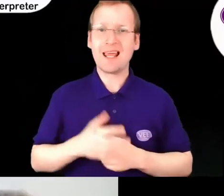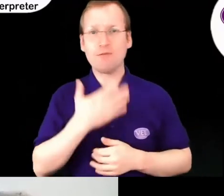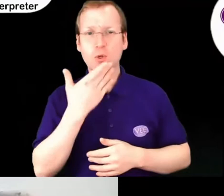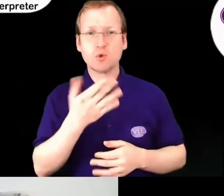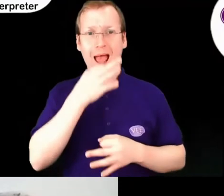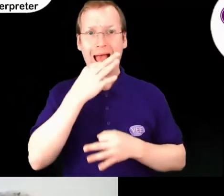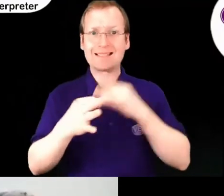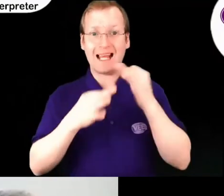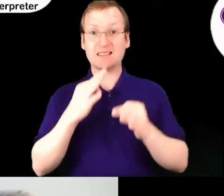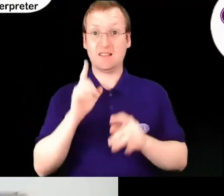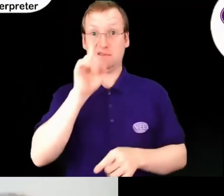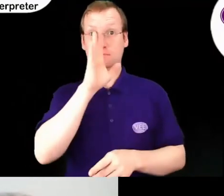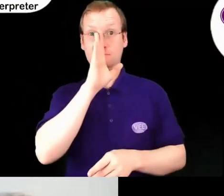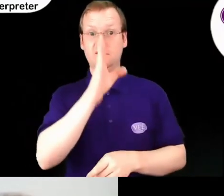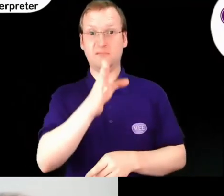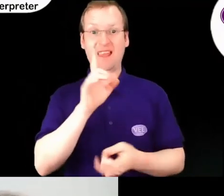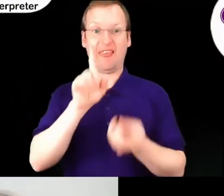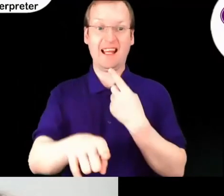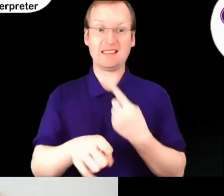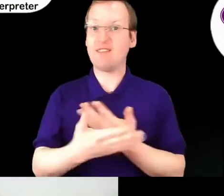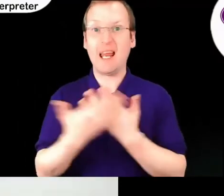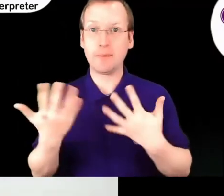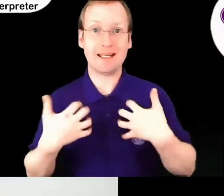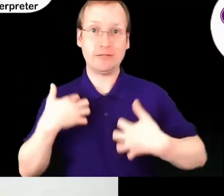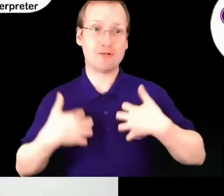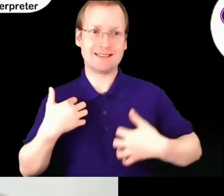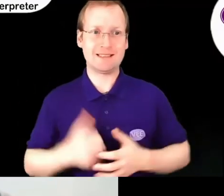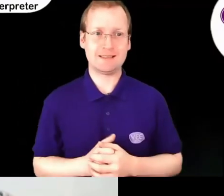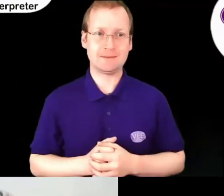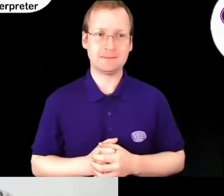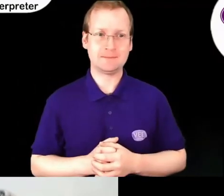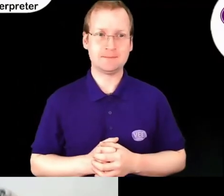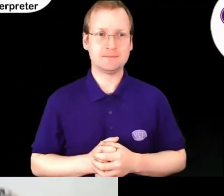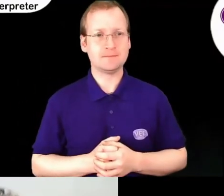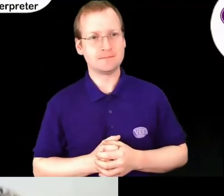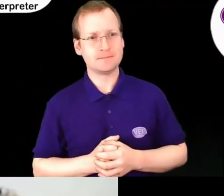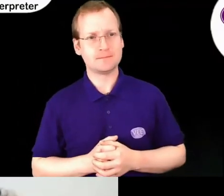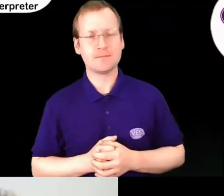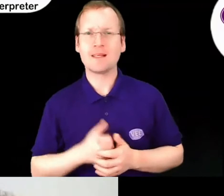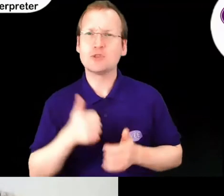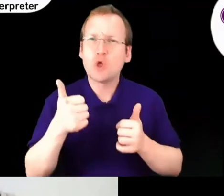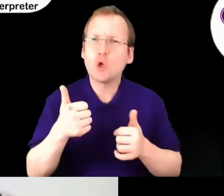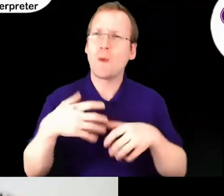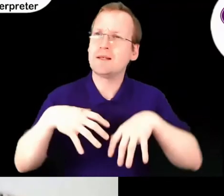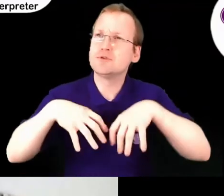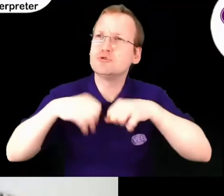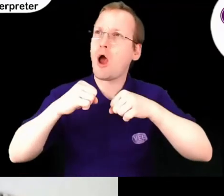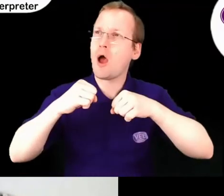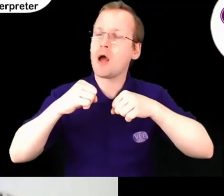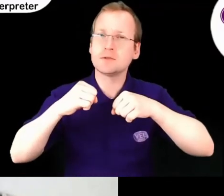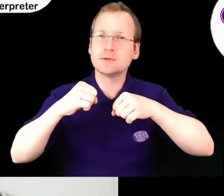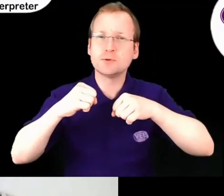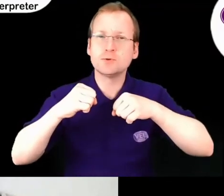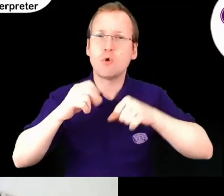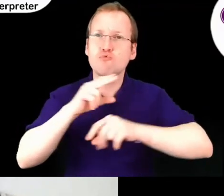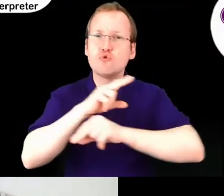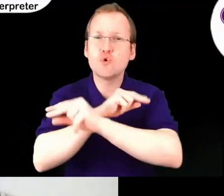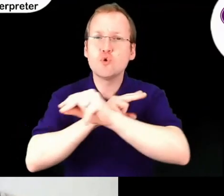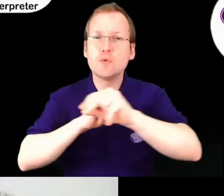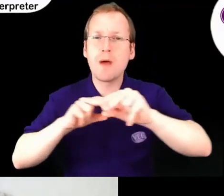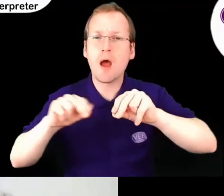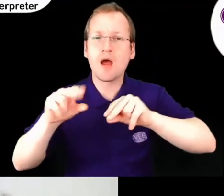that's the answer, just in case they're interested. Yeah, no, it's good when you can start to kind of undo the rumours and tell the